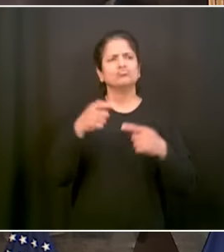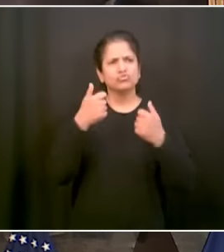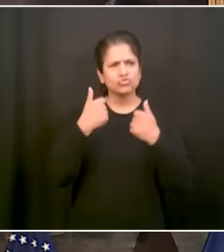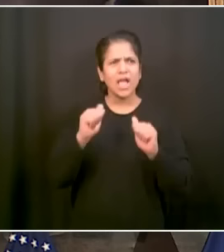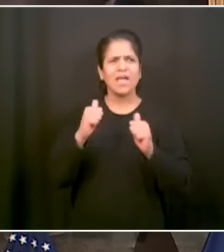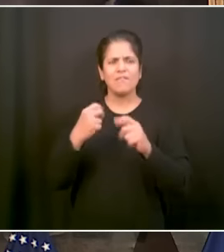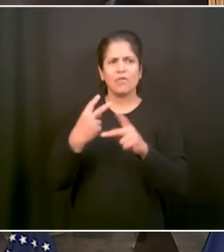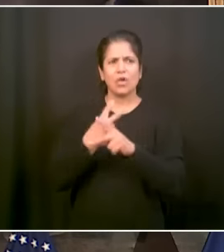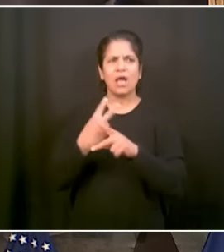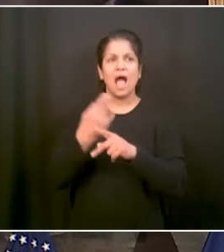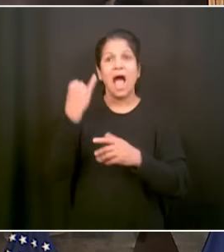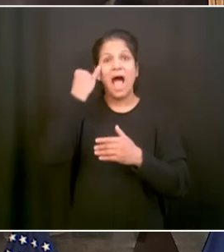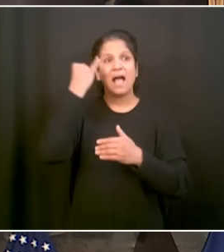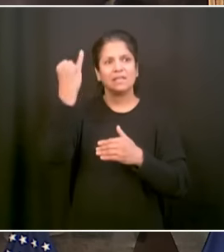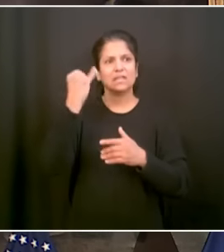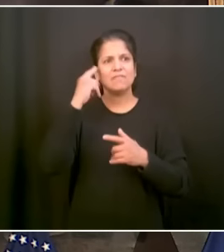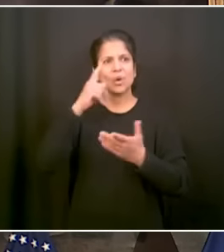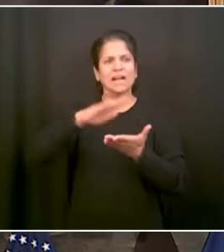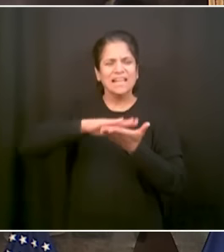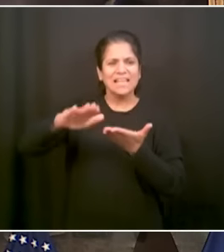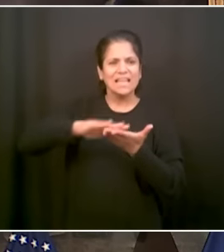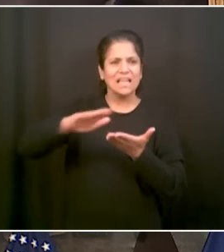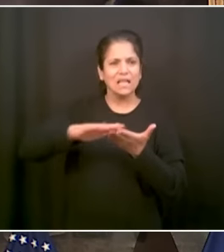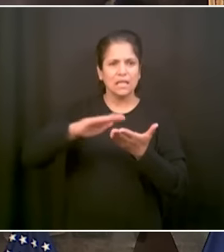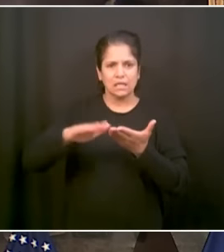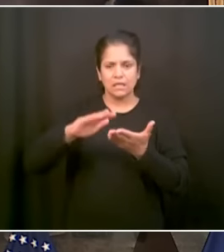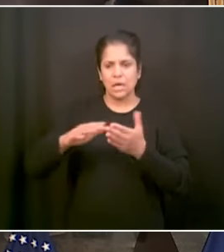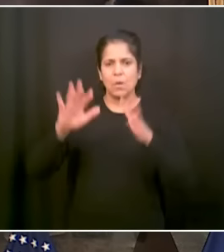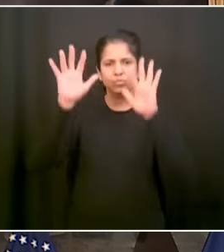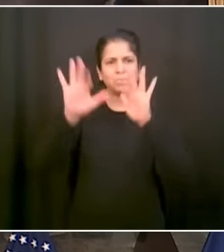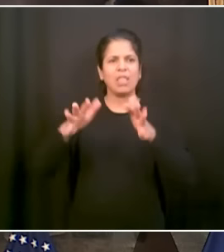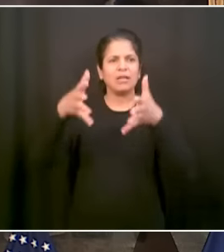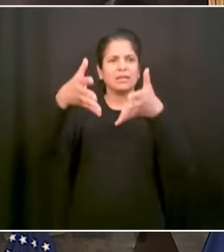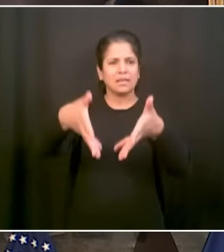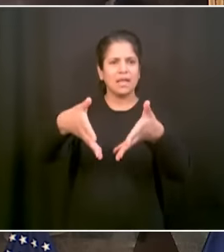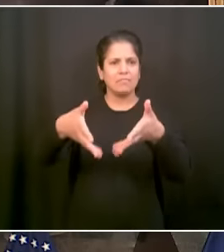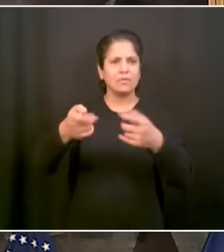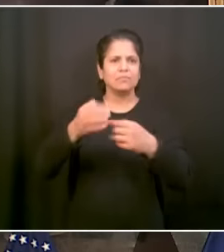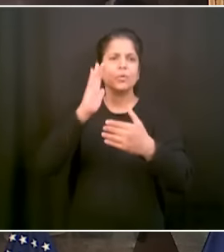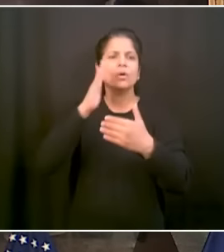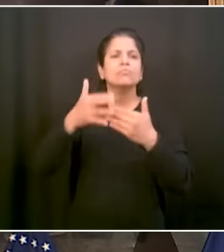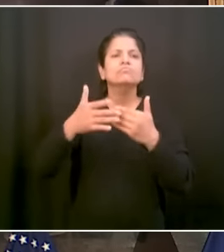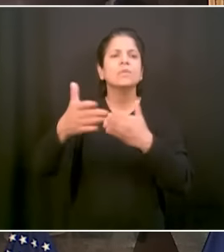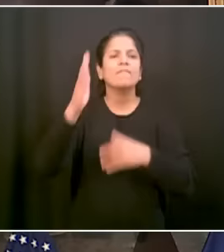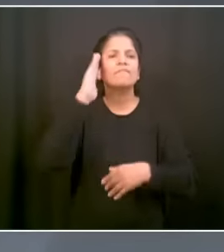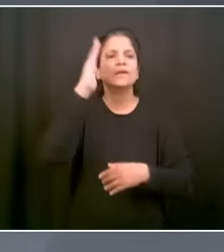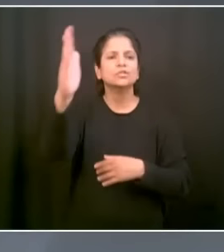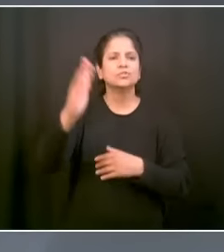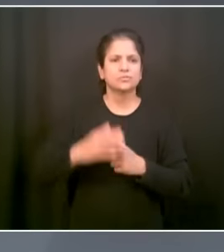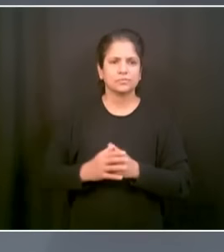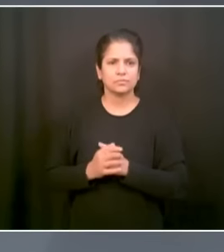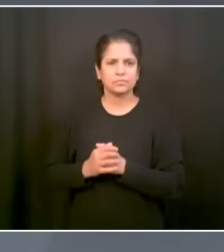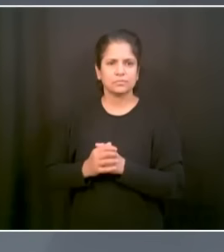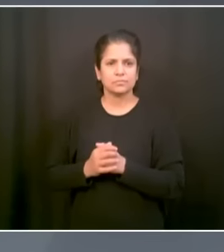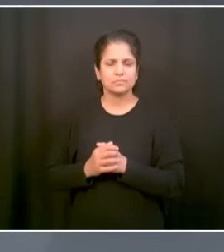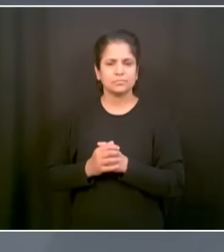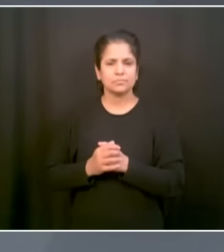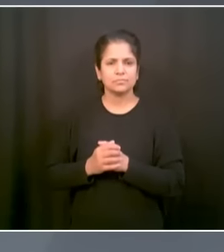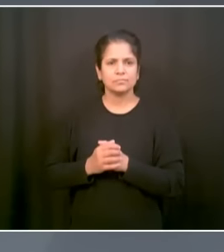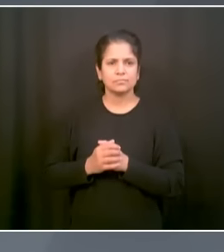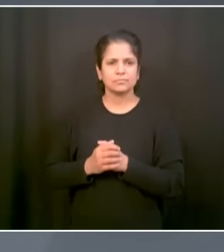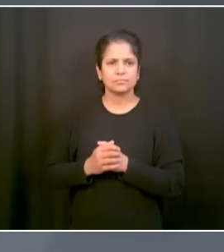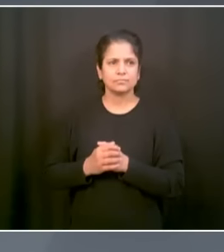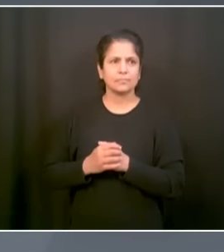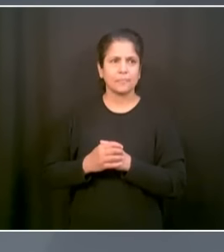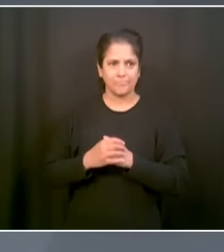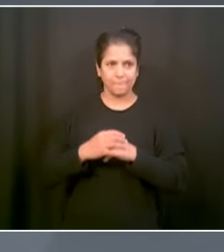with future storms so people can walk, push strollers, use wheelchairs more safely? Absolutely. We will continue to look at every which way